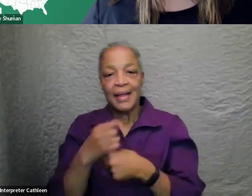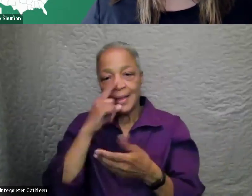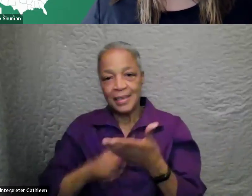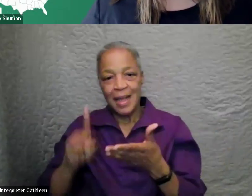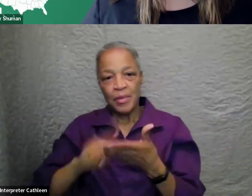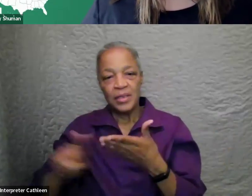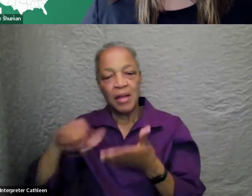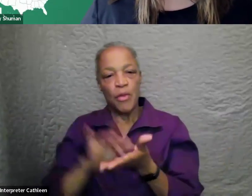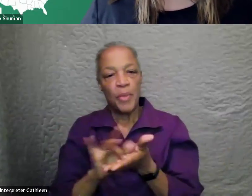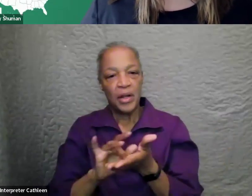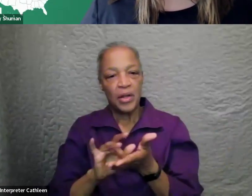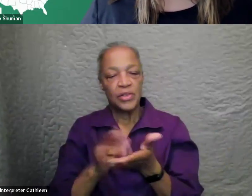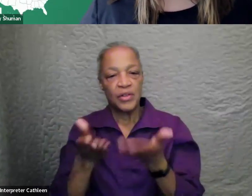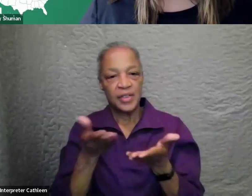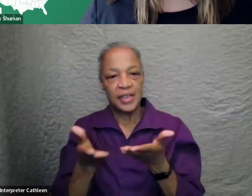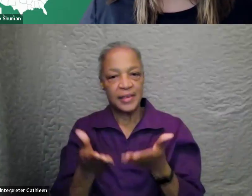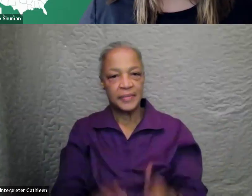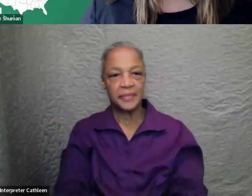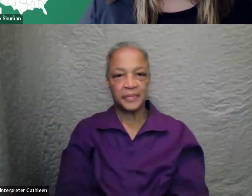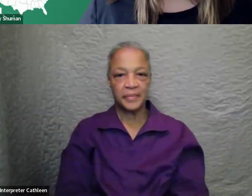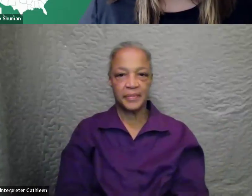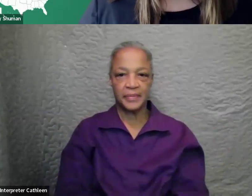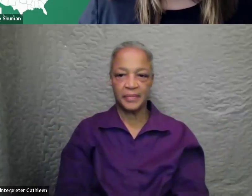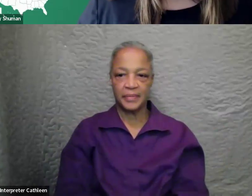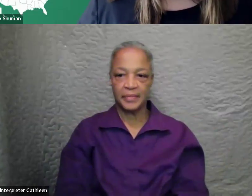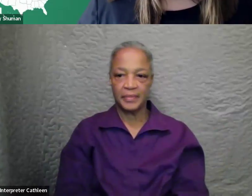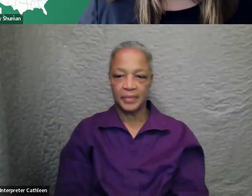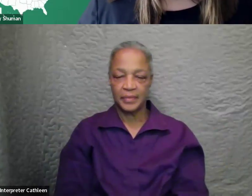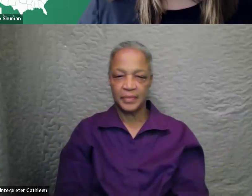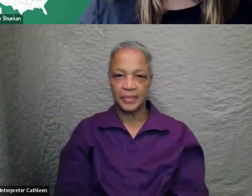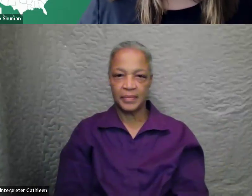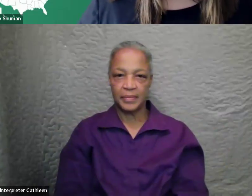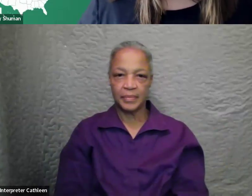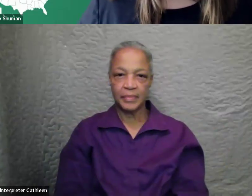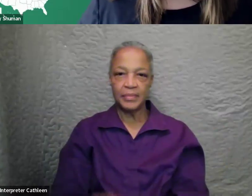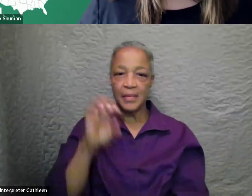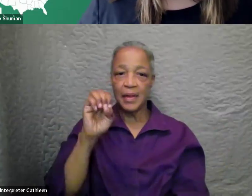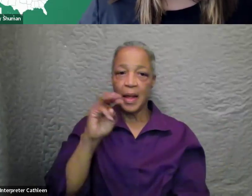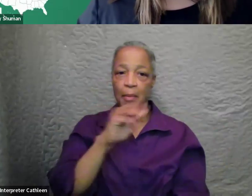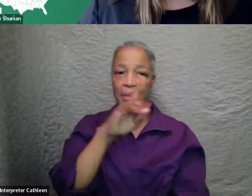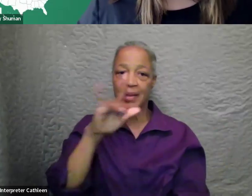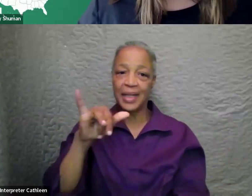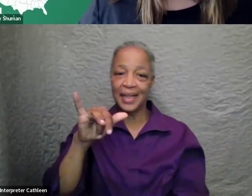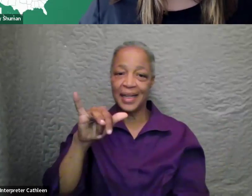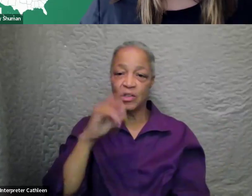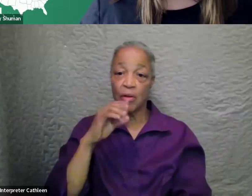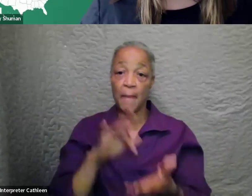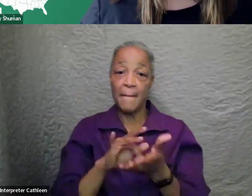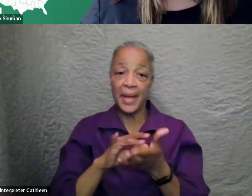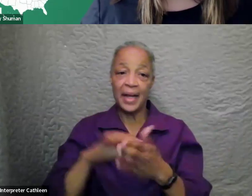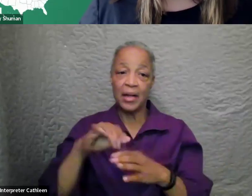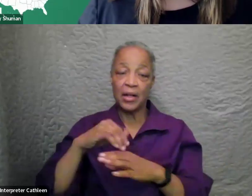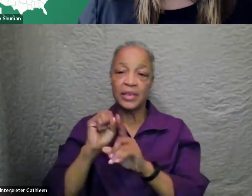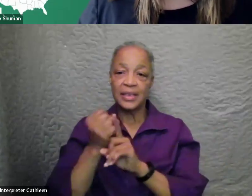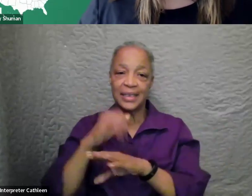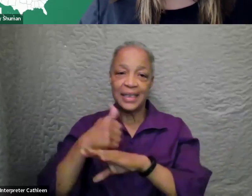examinations and other medical services. Great. All right, well, that does it for the medical setting related